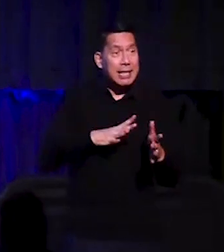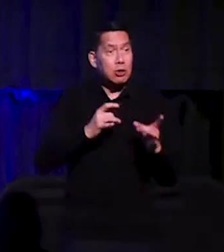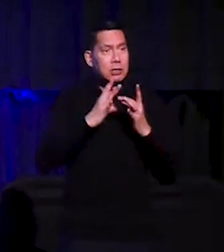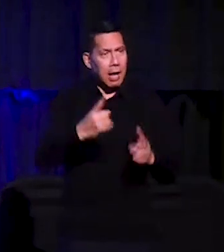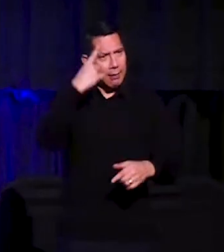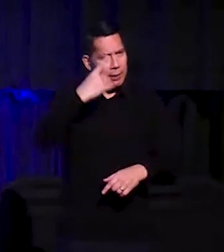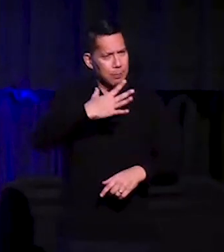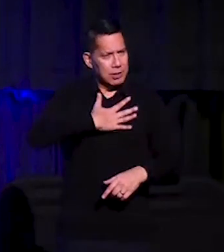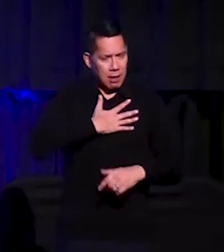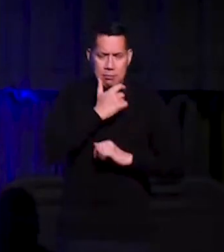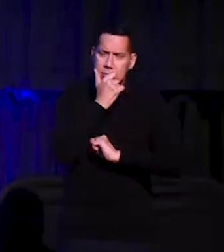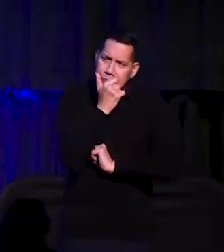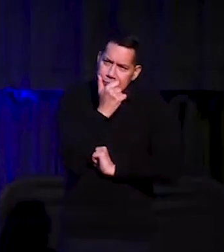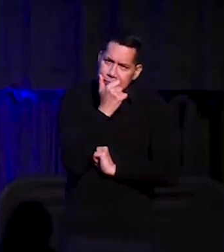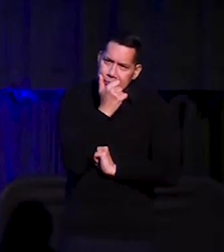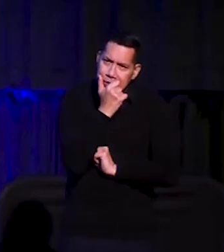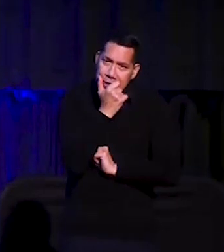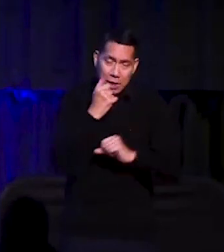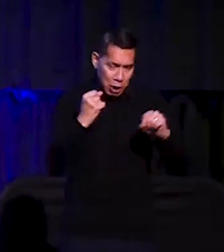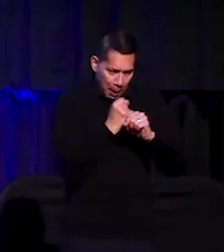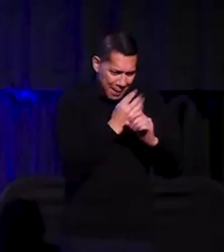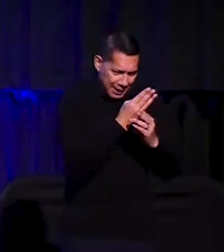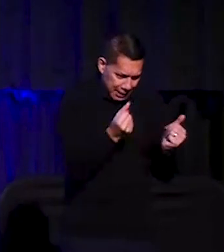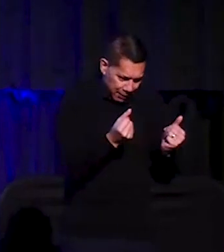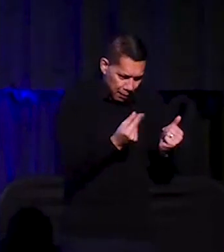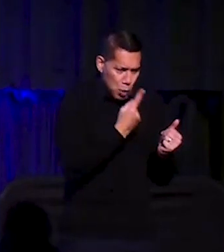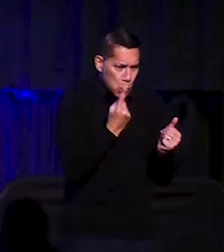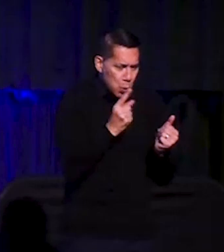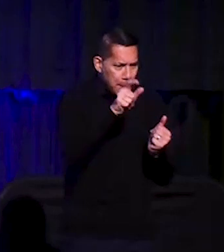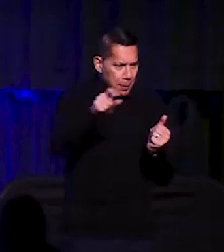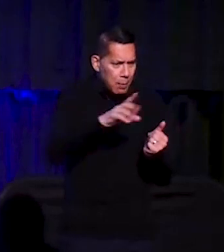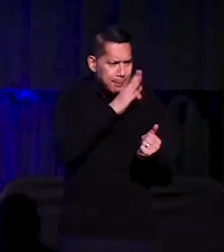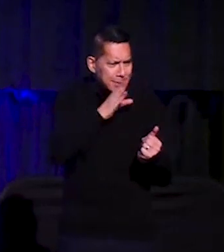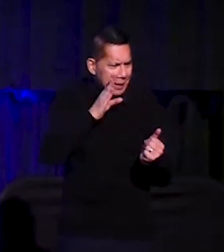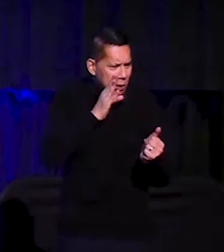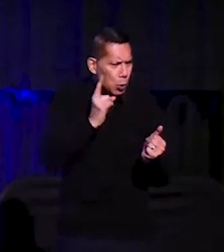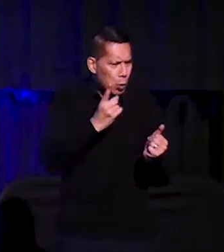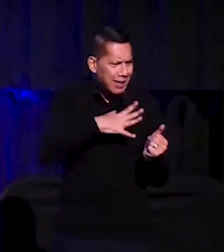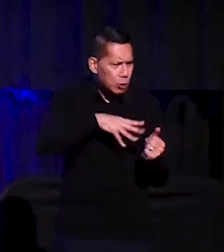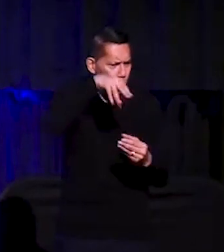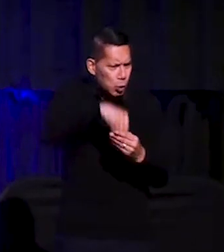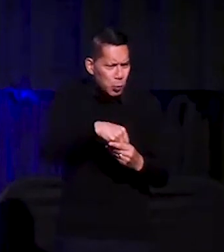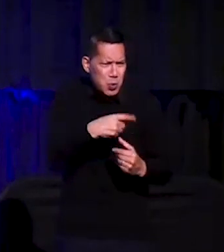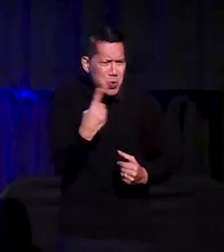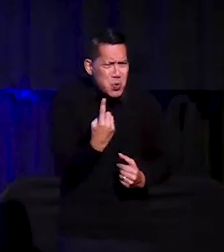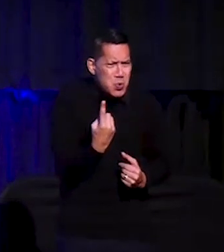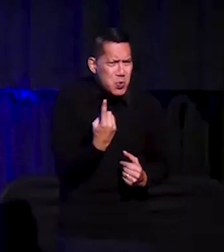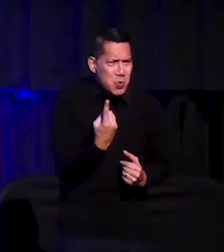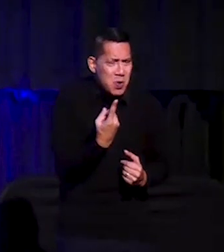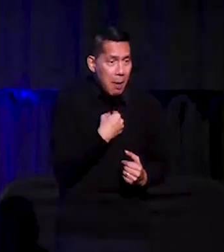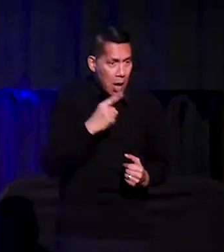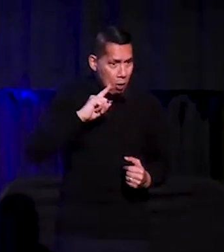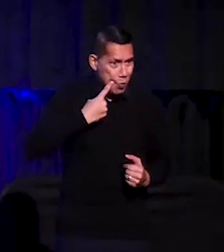asking yourself, like, whose voices are missing in this product? Like, who are we not talking to? Who are we unintentionally